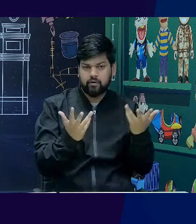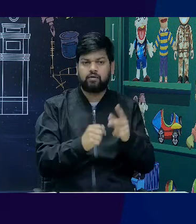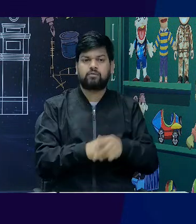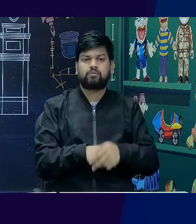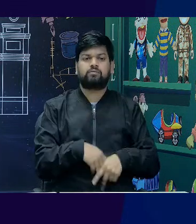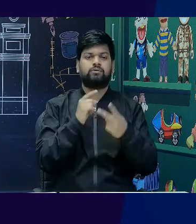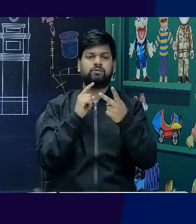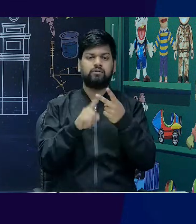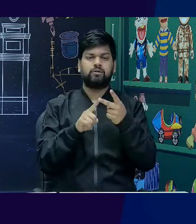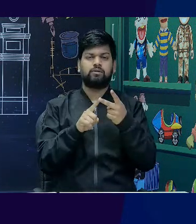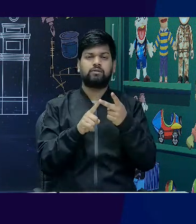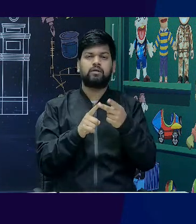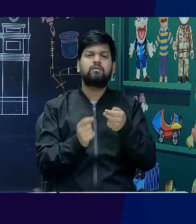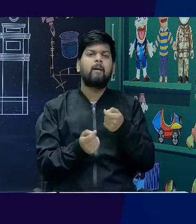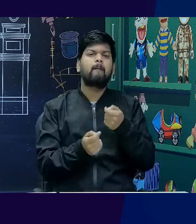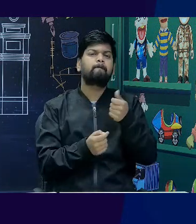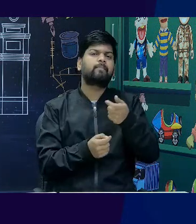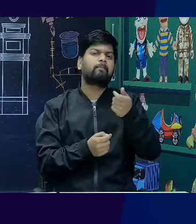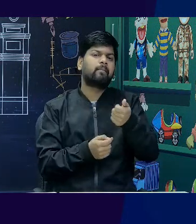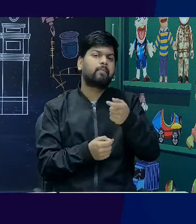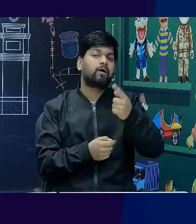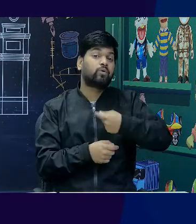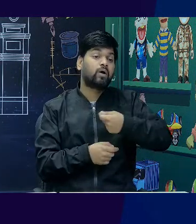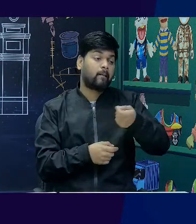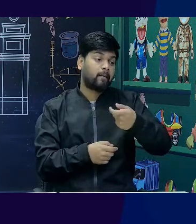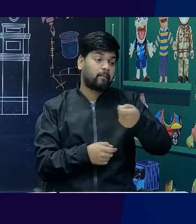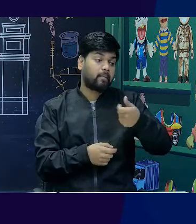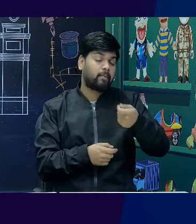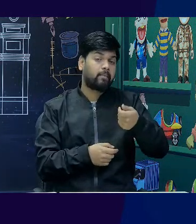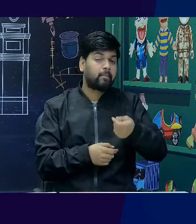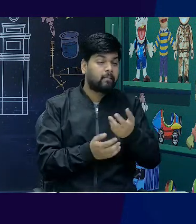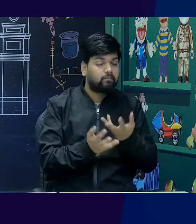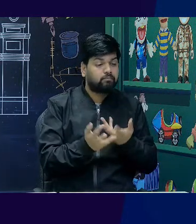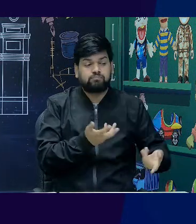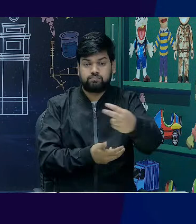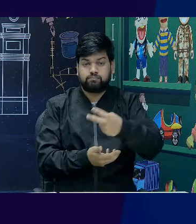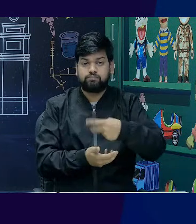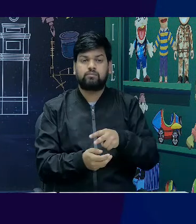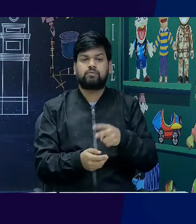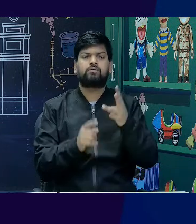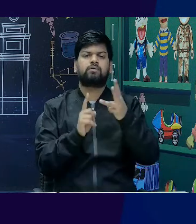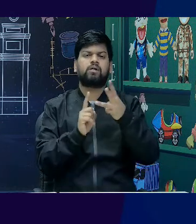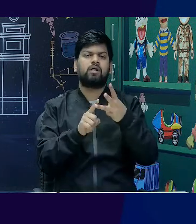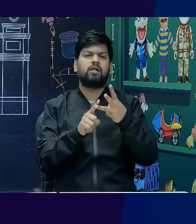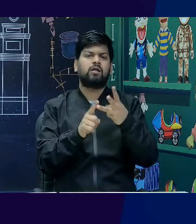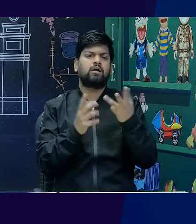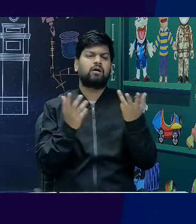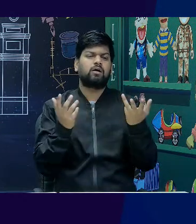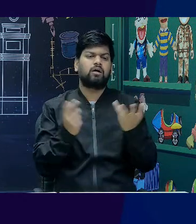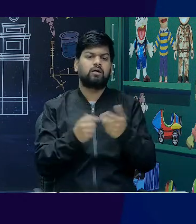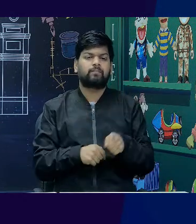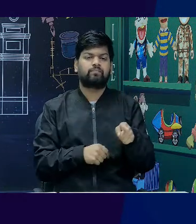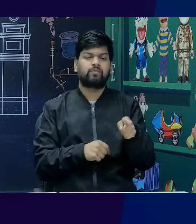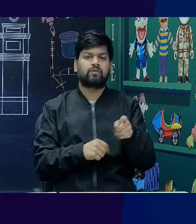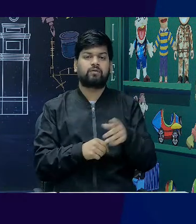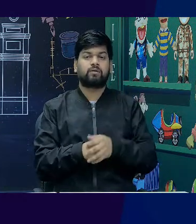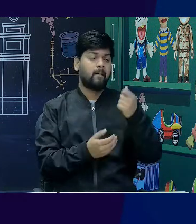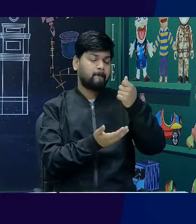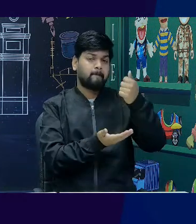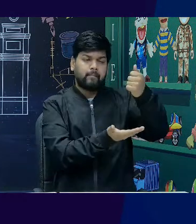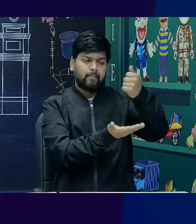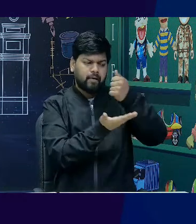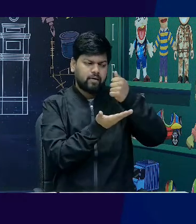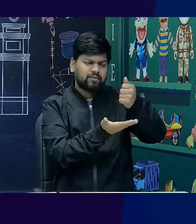revenue difference with respect to the types and the objectives. Thirdly, we will move on to the impact of budget.